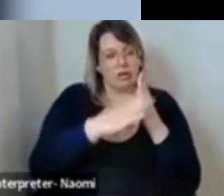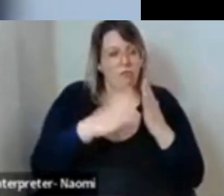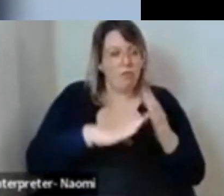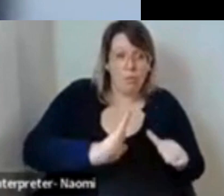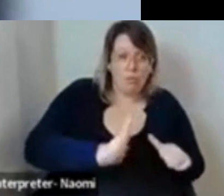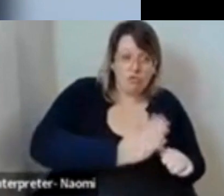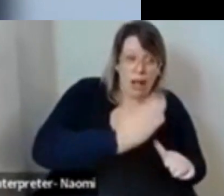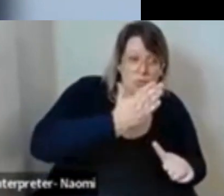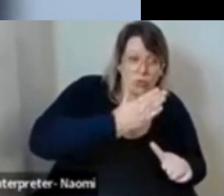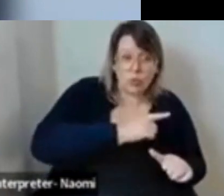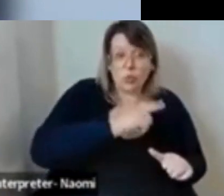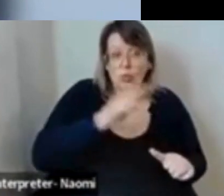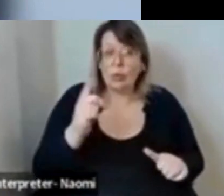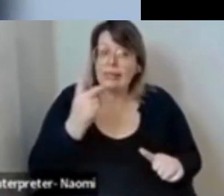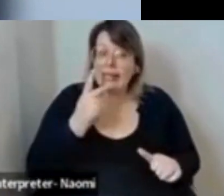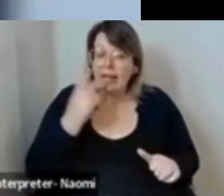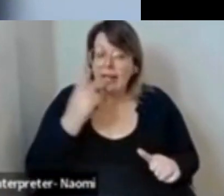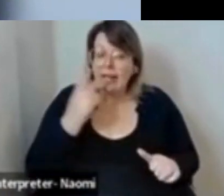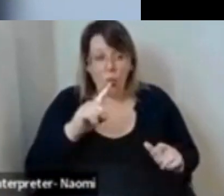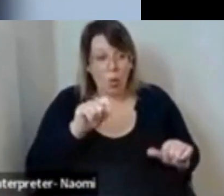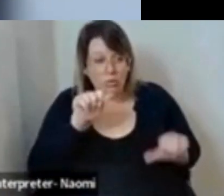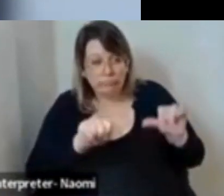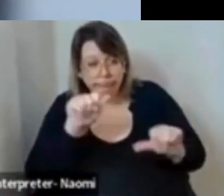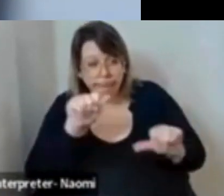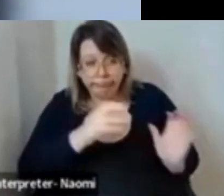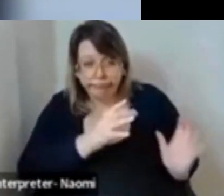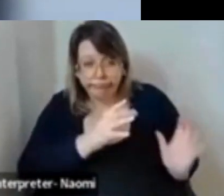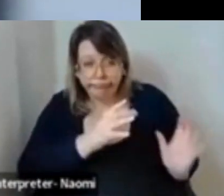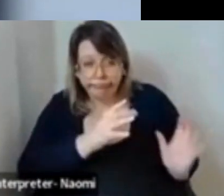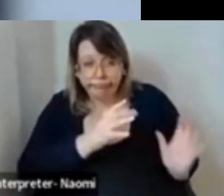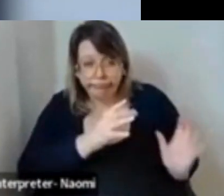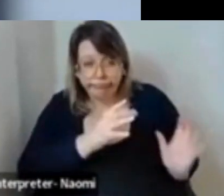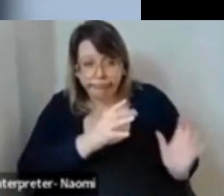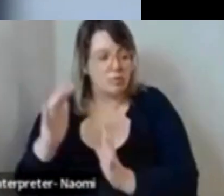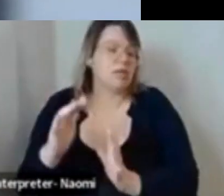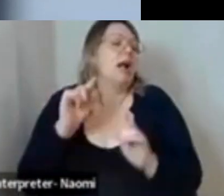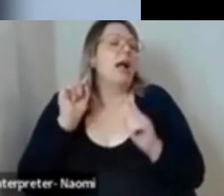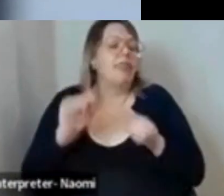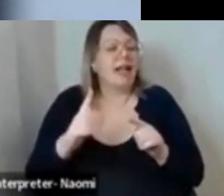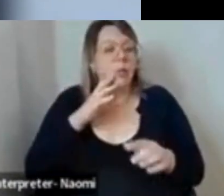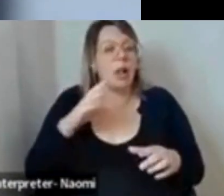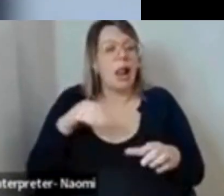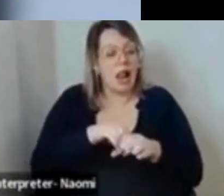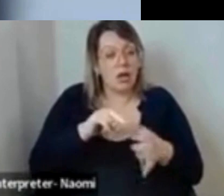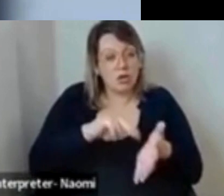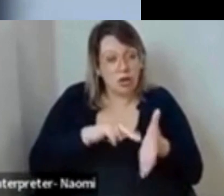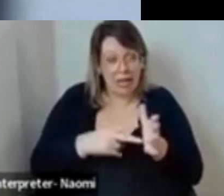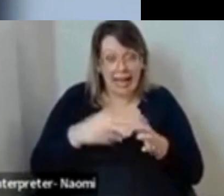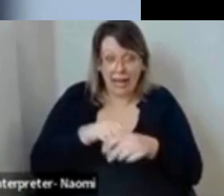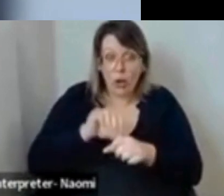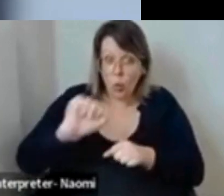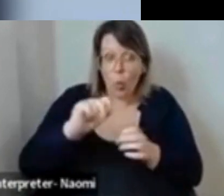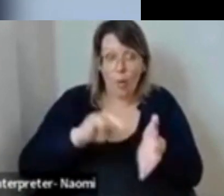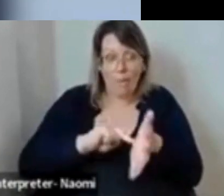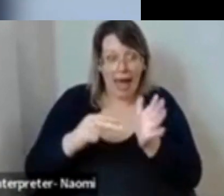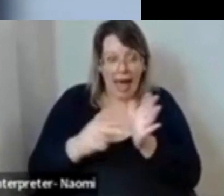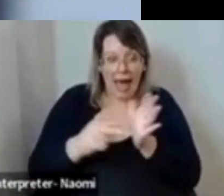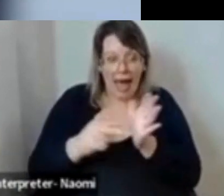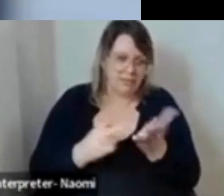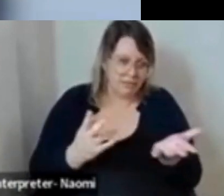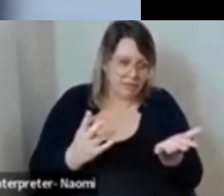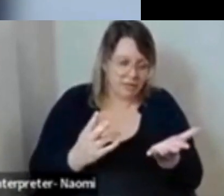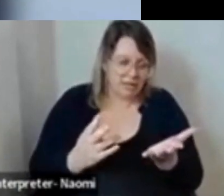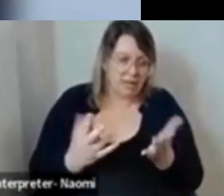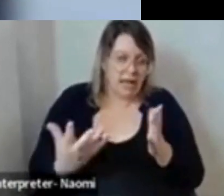And part of that progression strategy, which will be part of your plans because that was part of the application process,